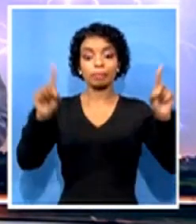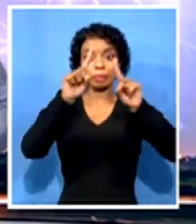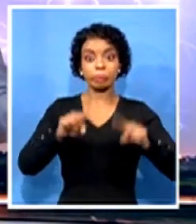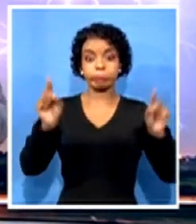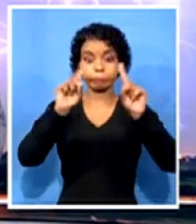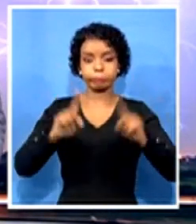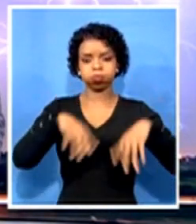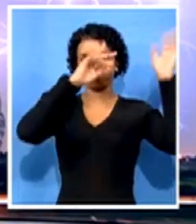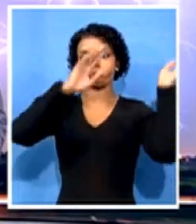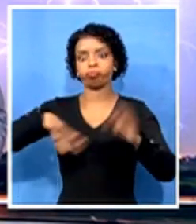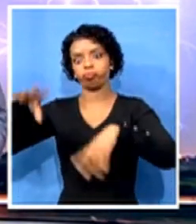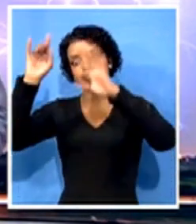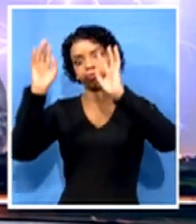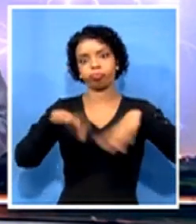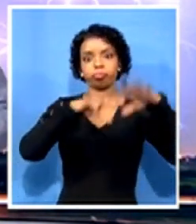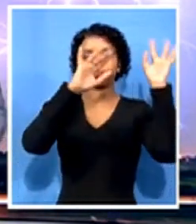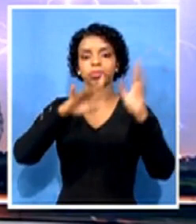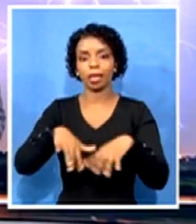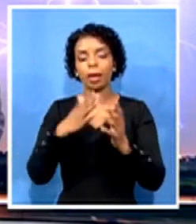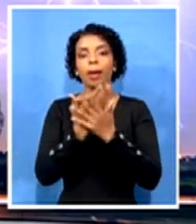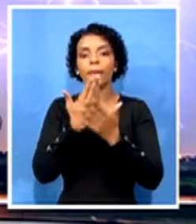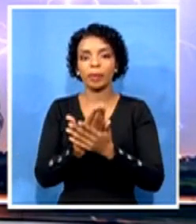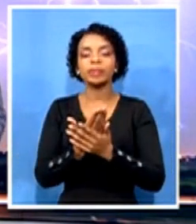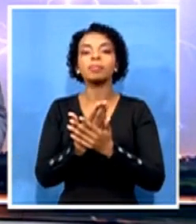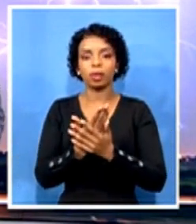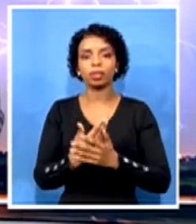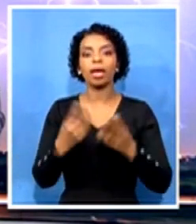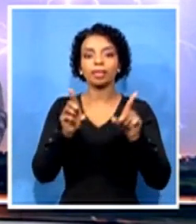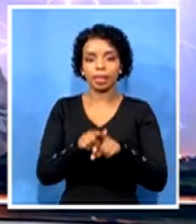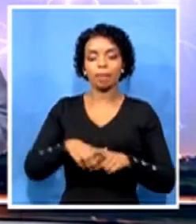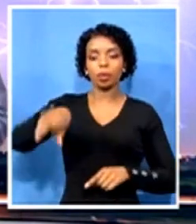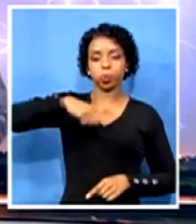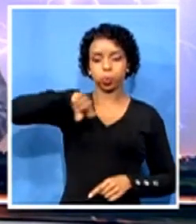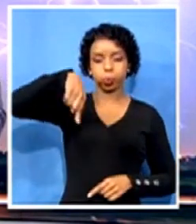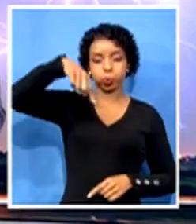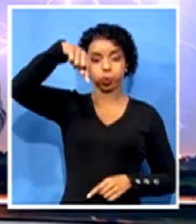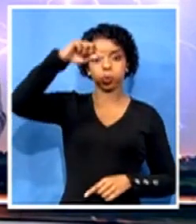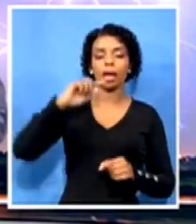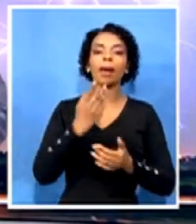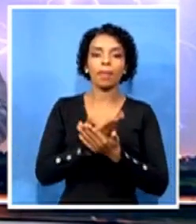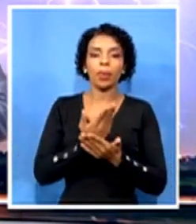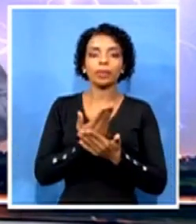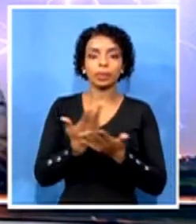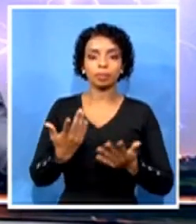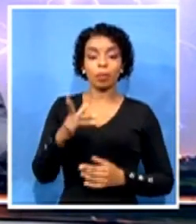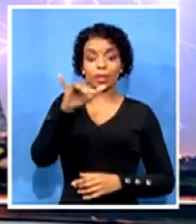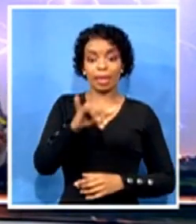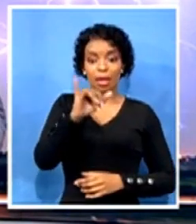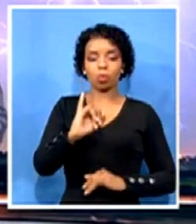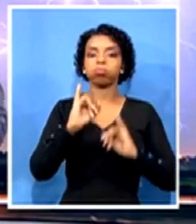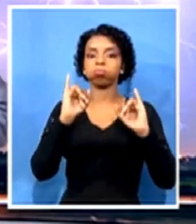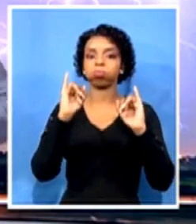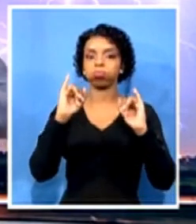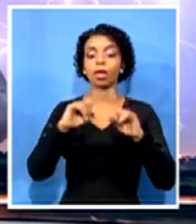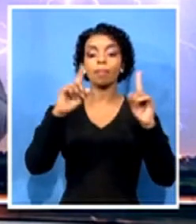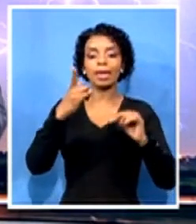flooding is possible. A tornado is possible. It is very severe when it is yellow. But when it goes to red, it is super severe.